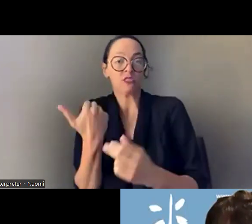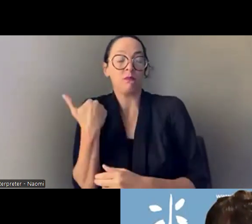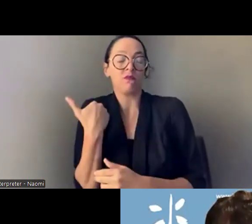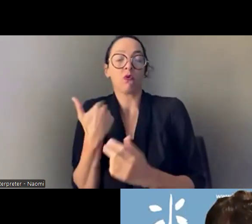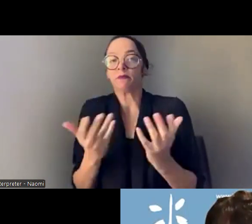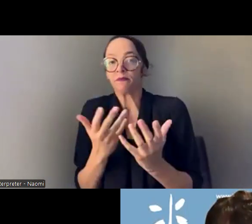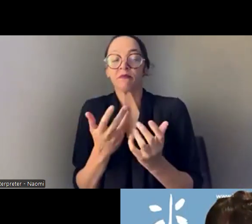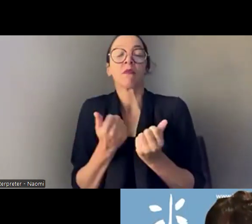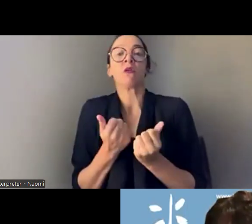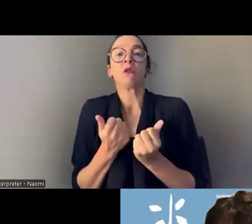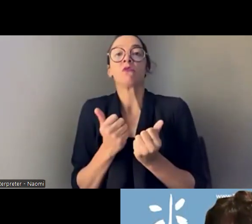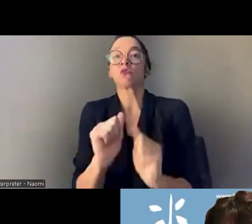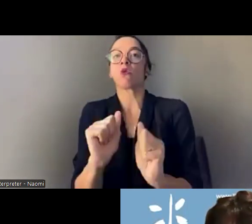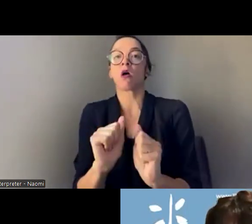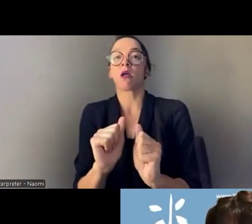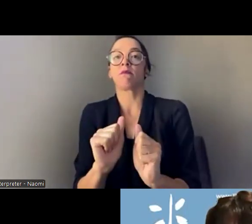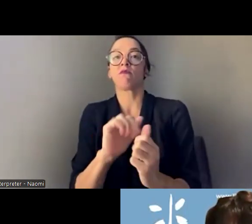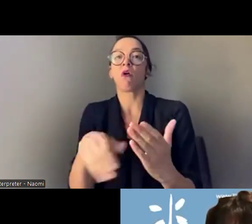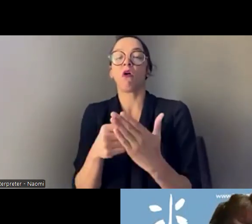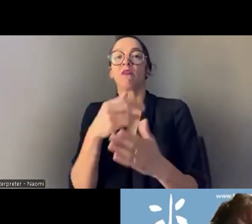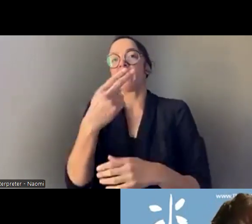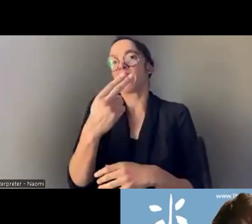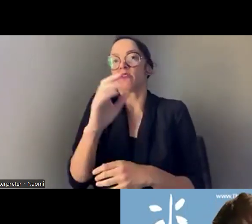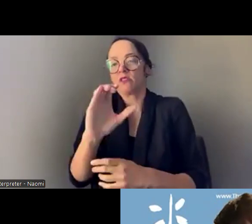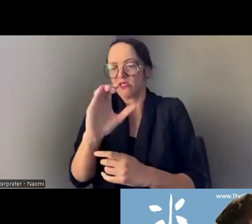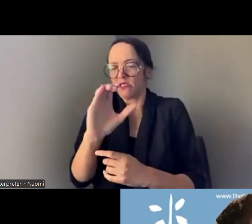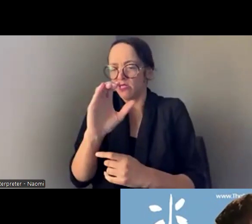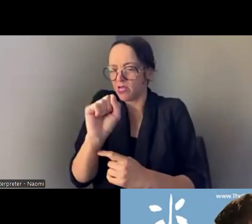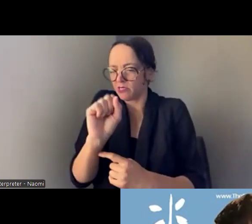the HCSBs, I don't remember the initials, all